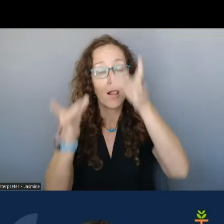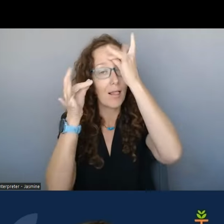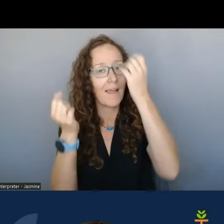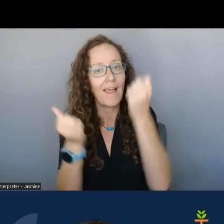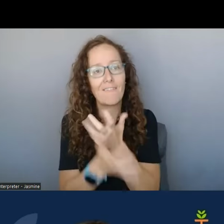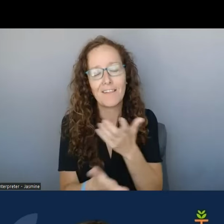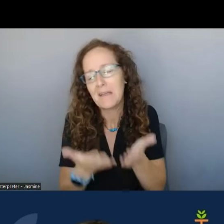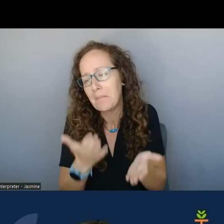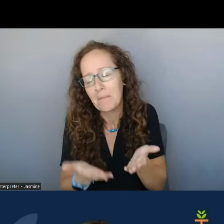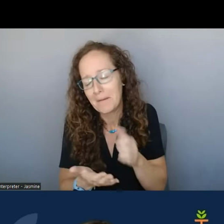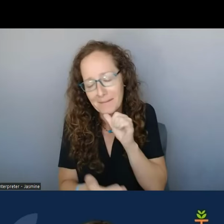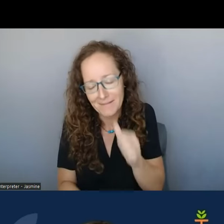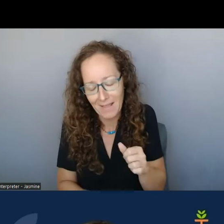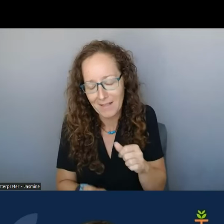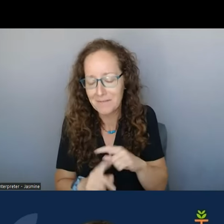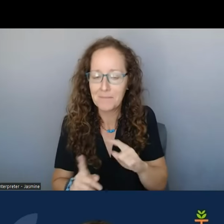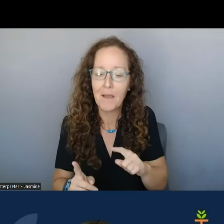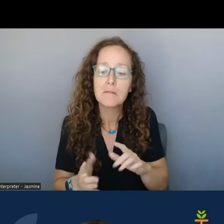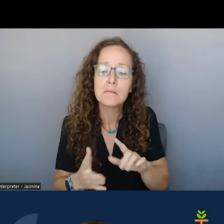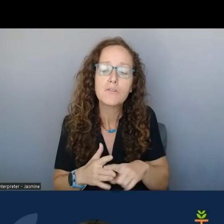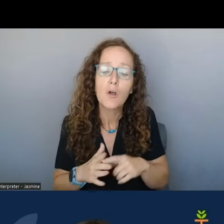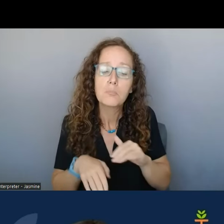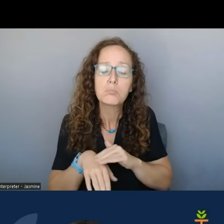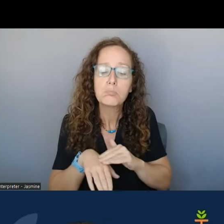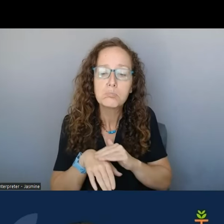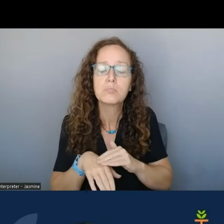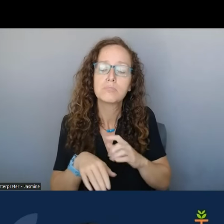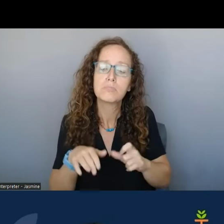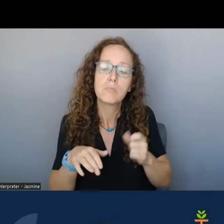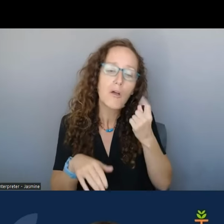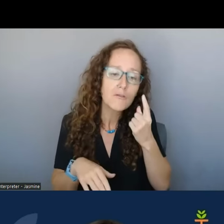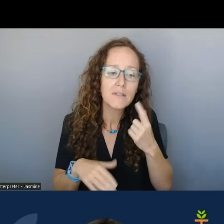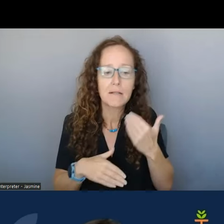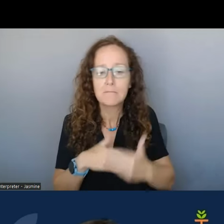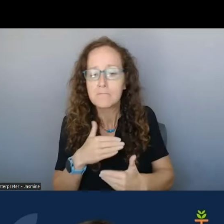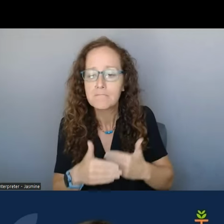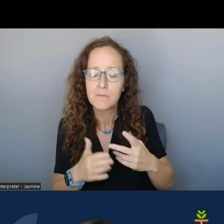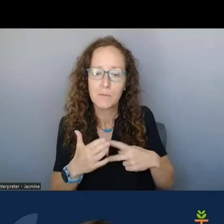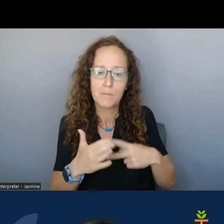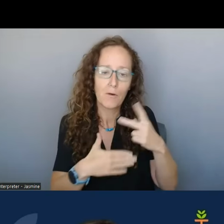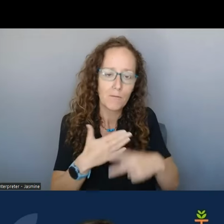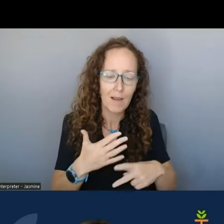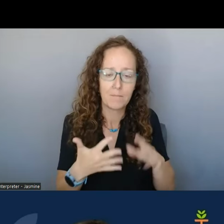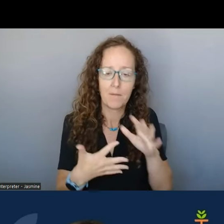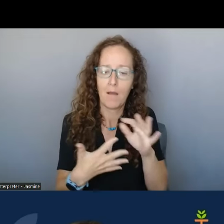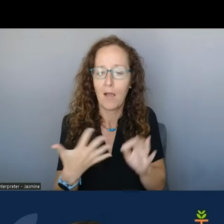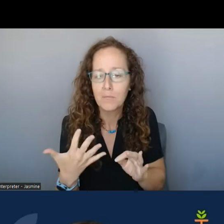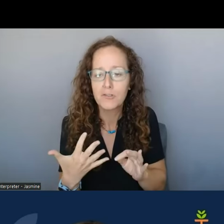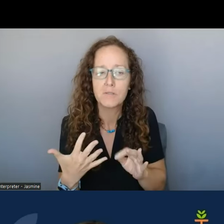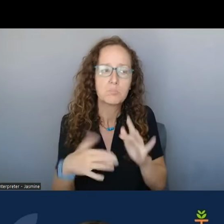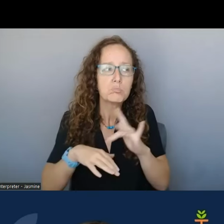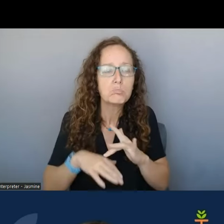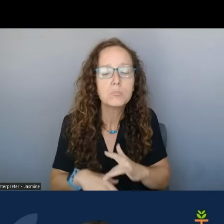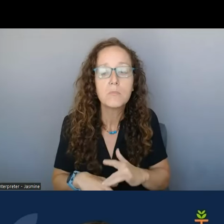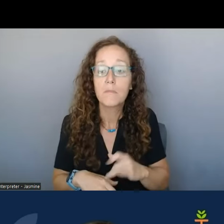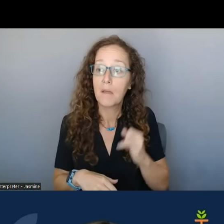a good understanding of the program and the various options. So I encourage you to contact the senior linkage line as